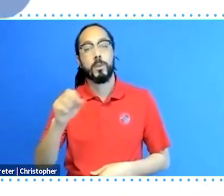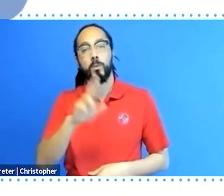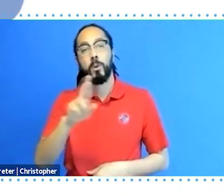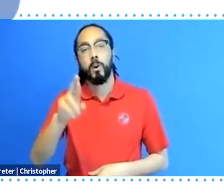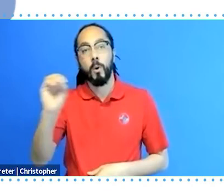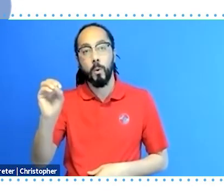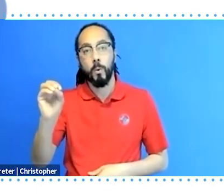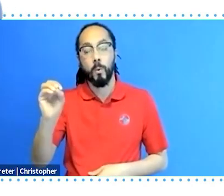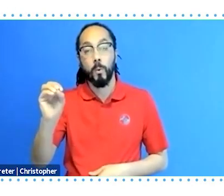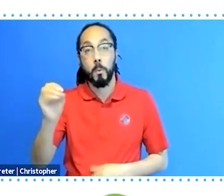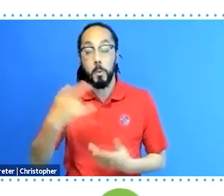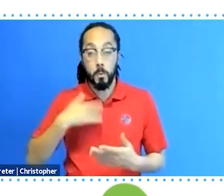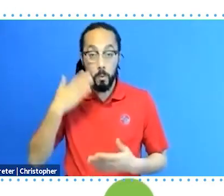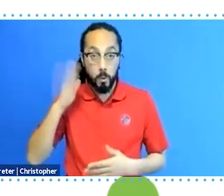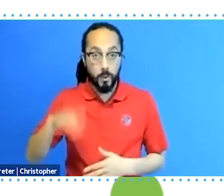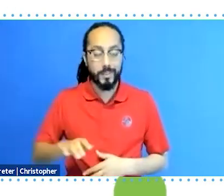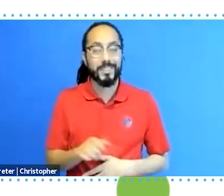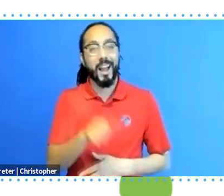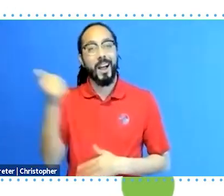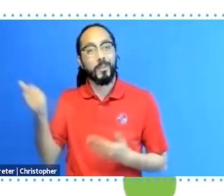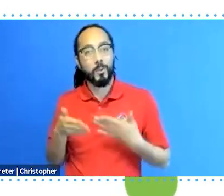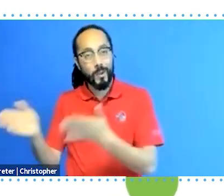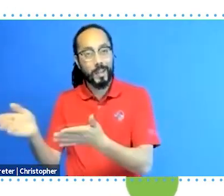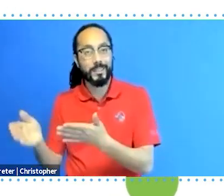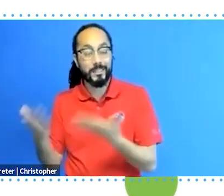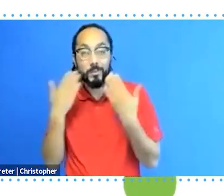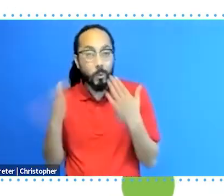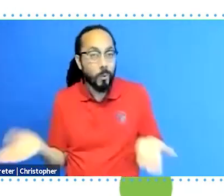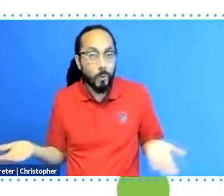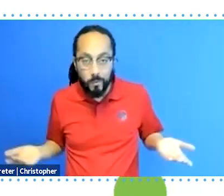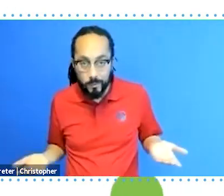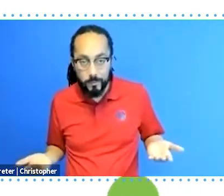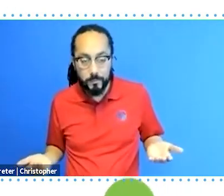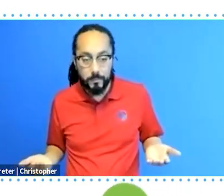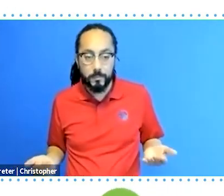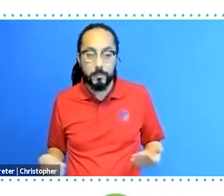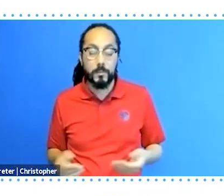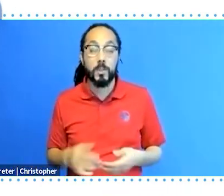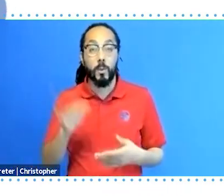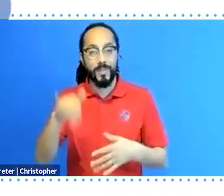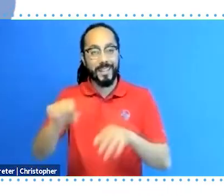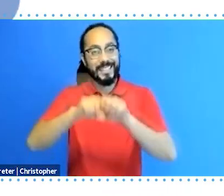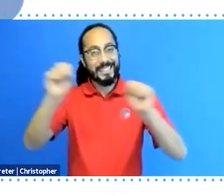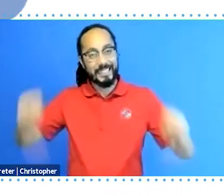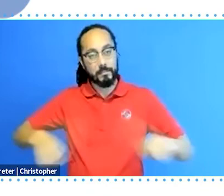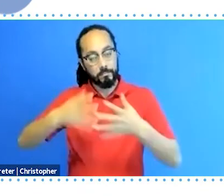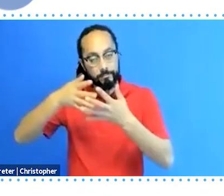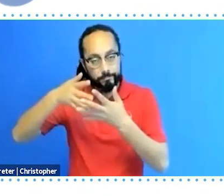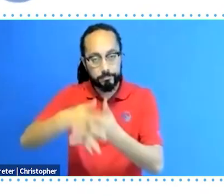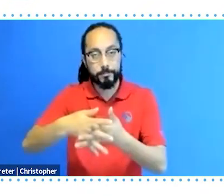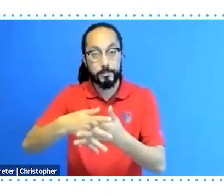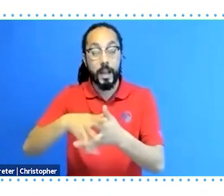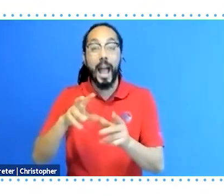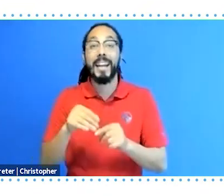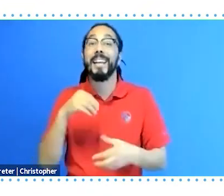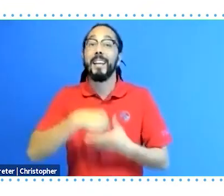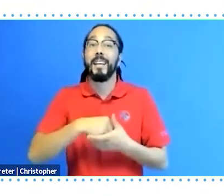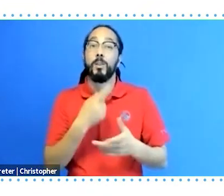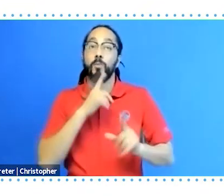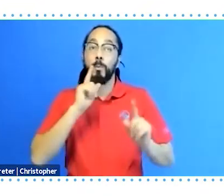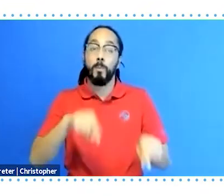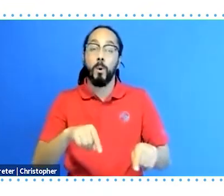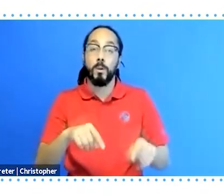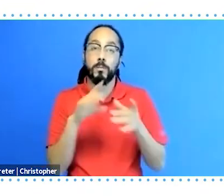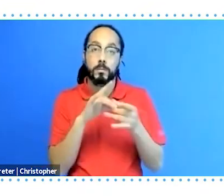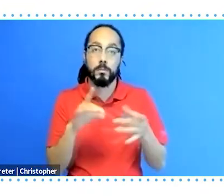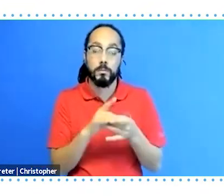to know that there are other ways out there. But also, and we very briefly in the report, point to the fact that Robert's Rules,